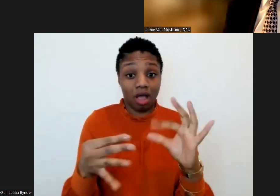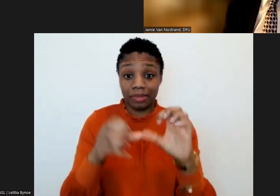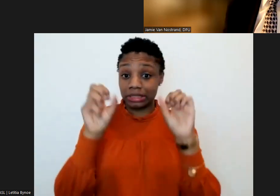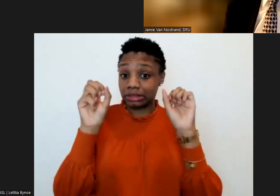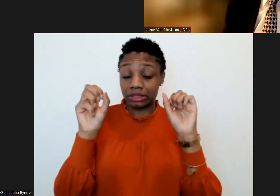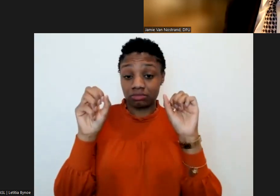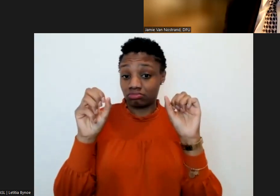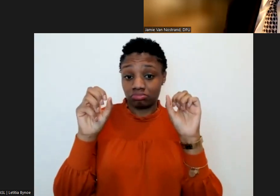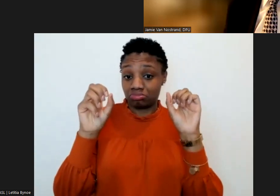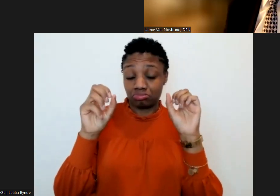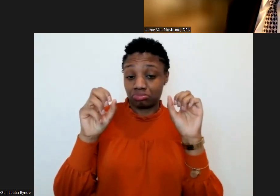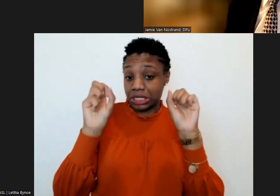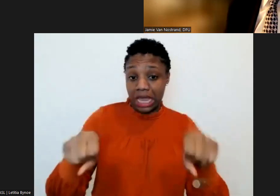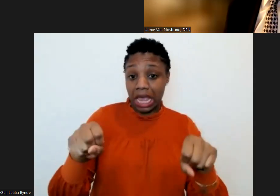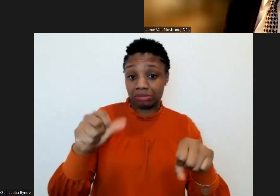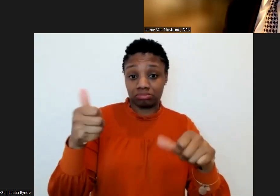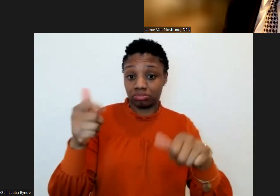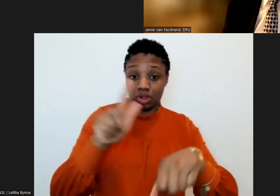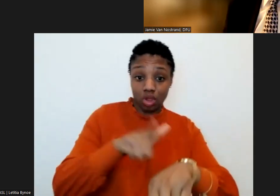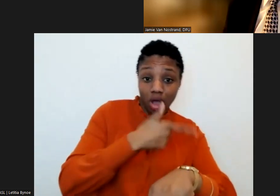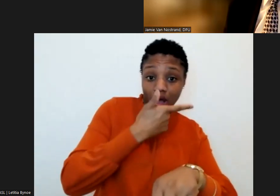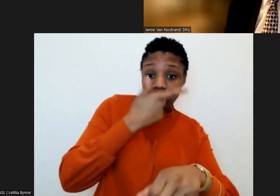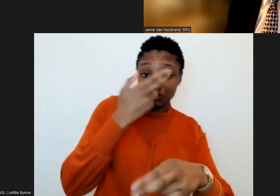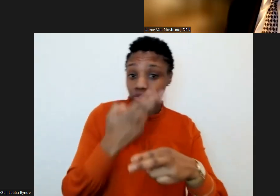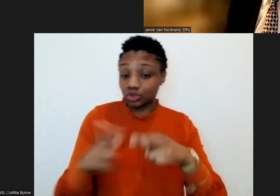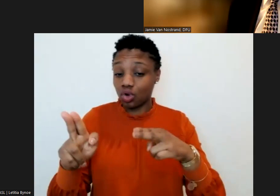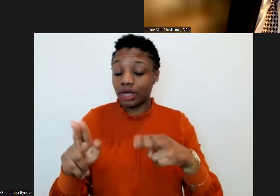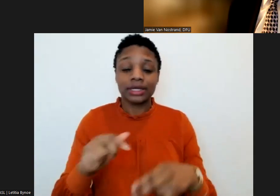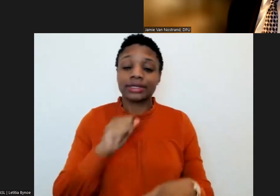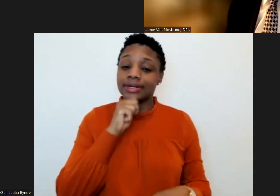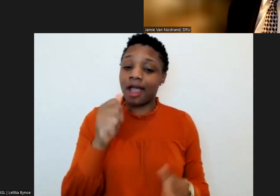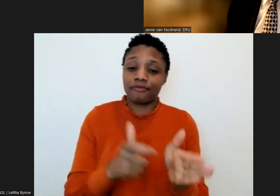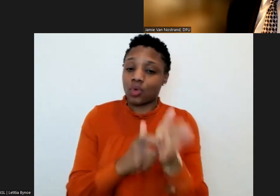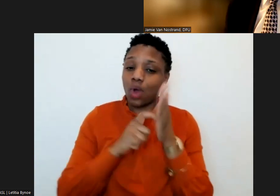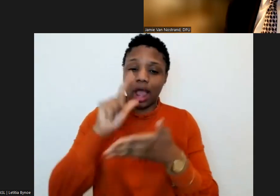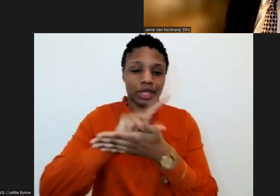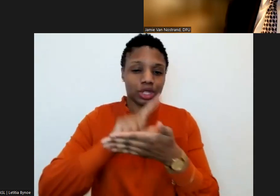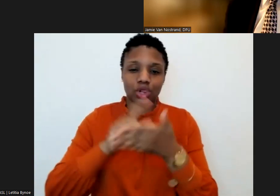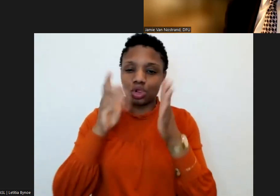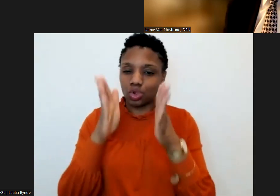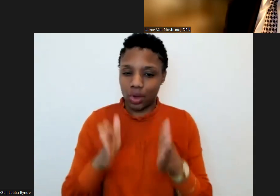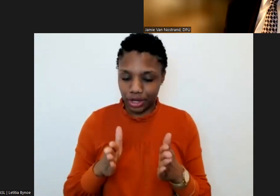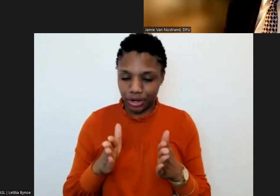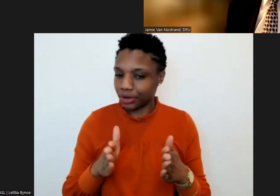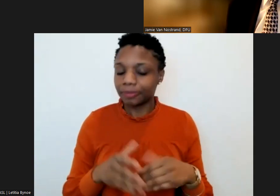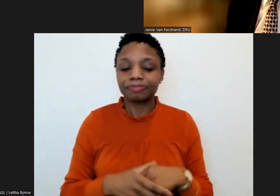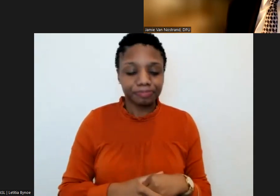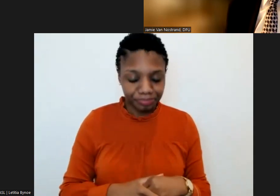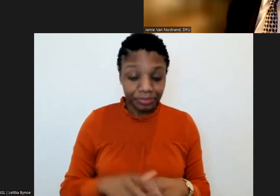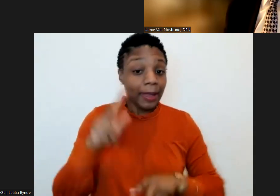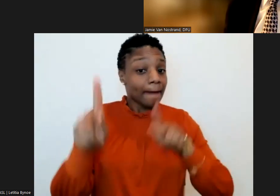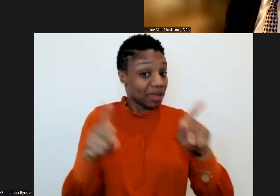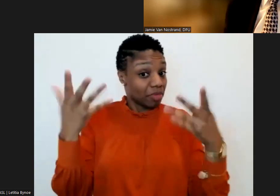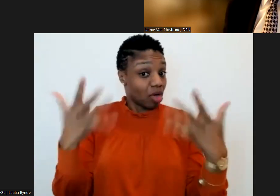need a lawyer to file comments. Anybody can file. In the energy burden docket that I just mentioned, we've already had people